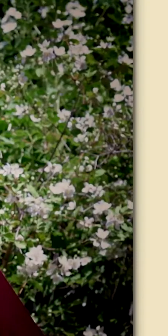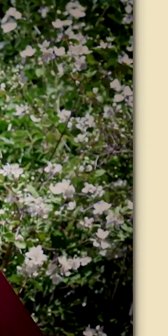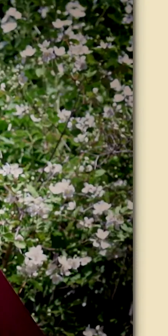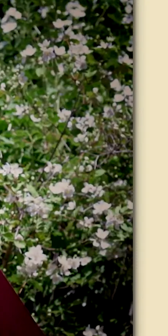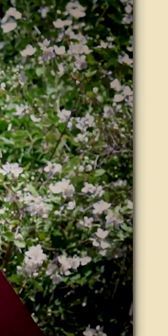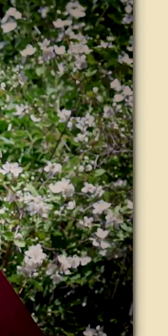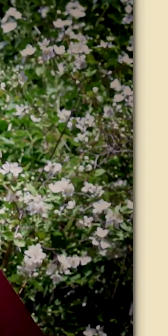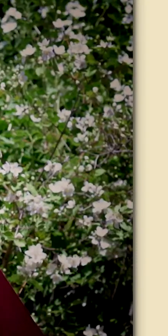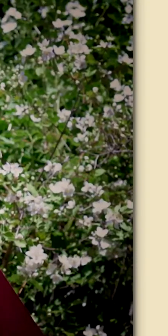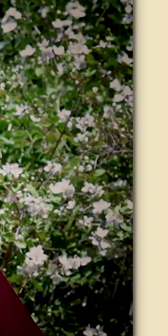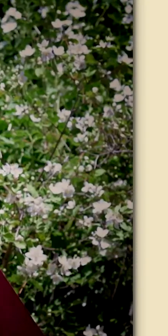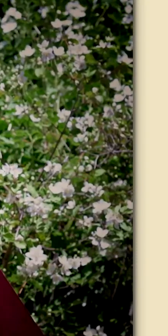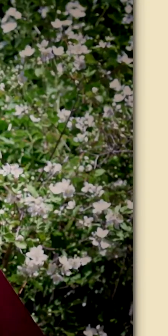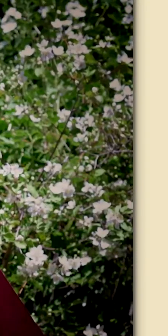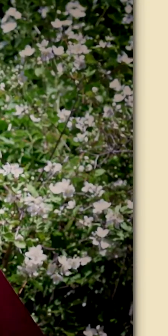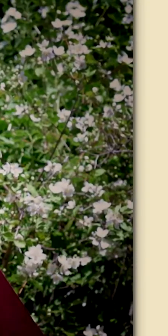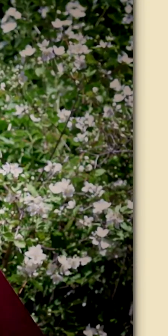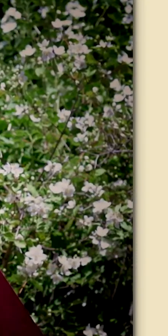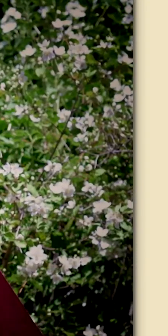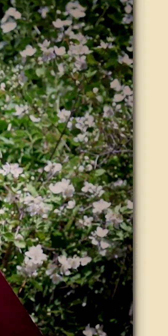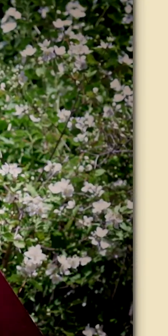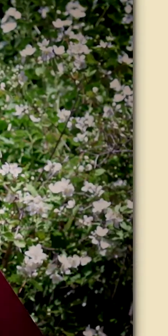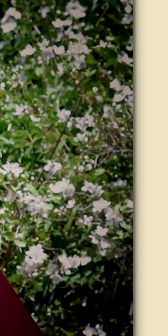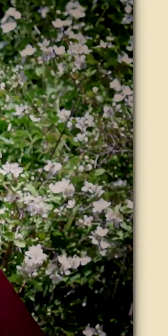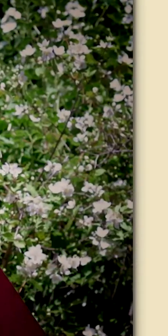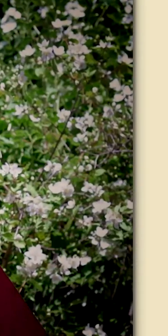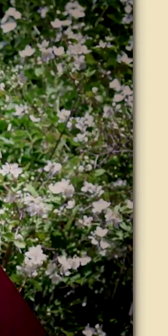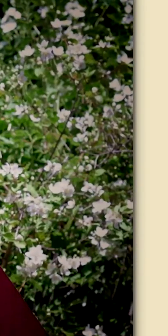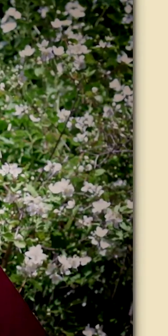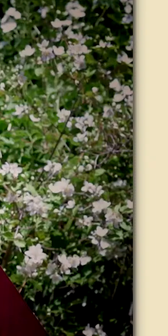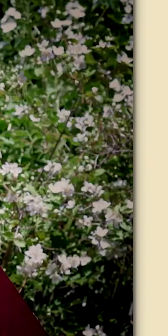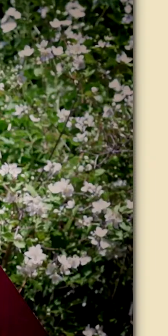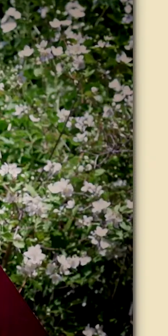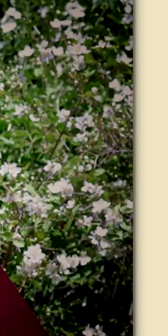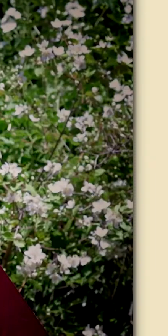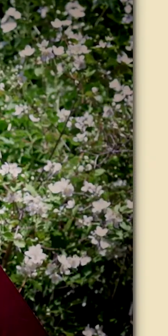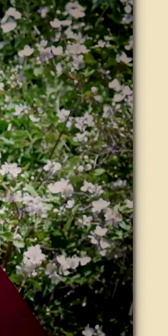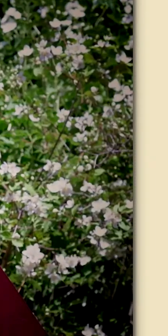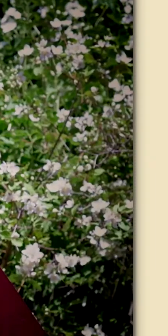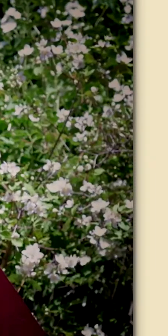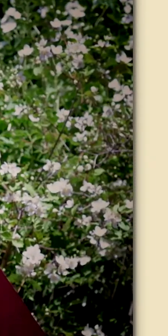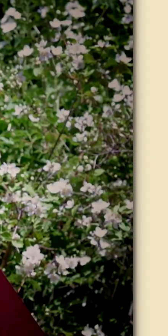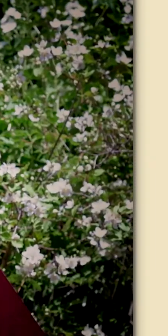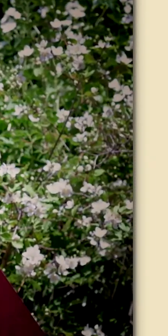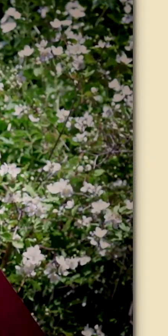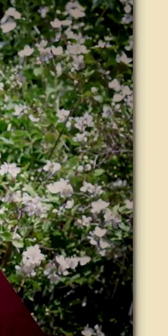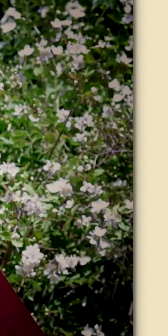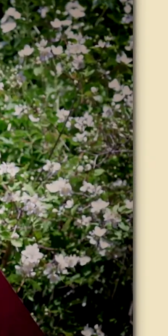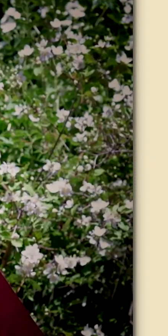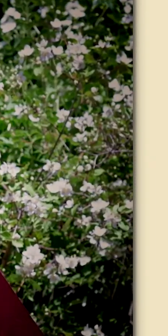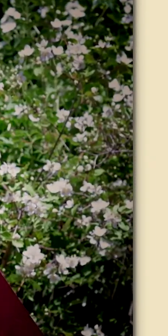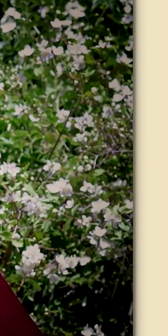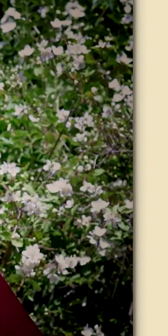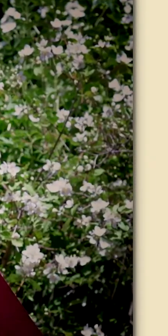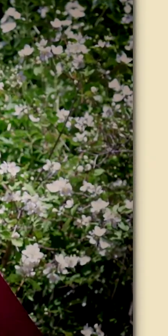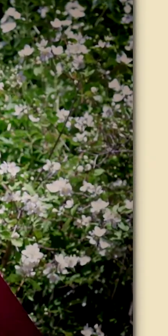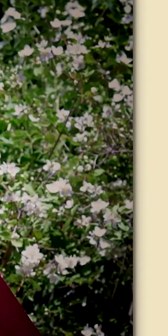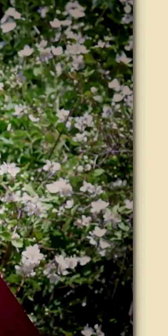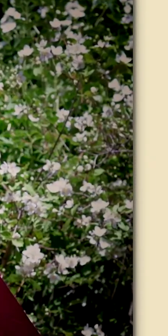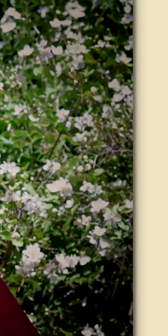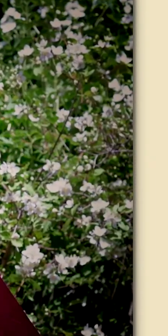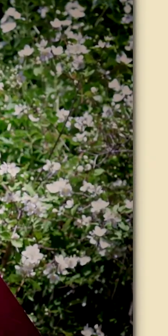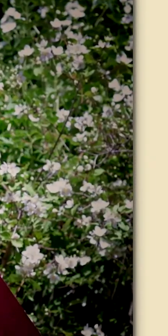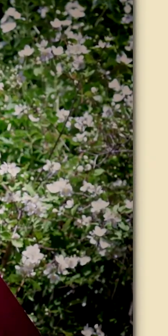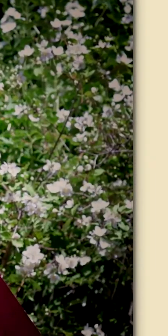had to be a good leader and example for my people. I also got vaccinated to protect my daughter, who has a compromised